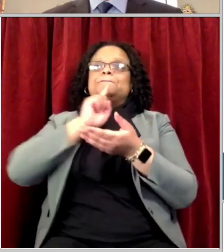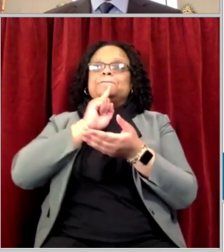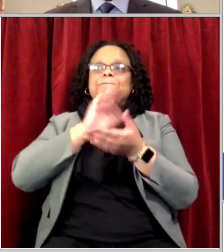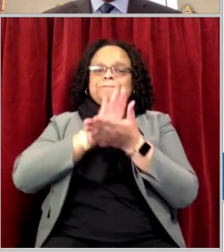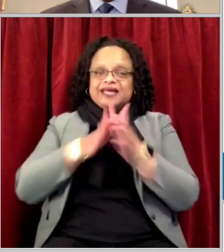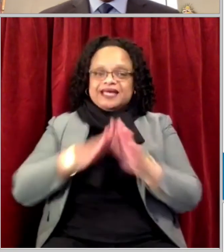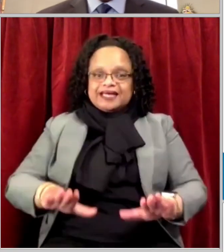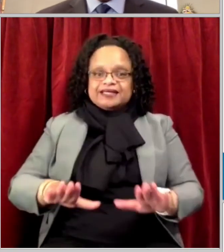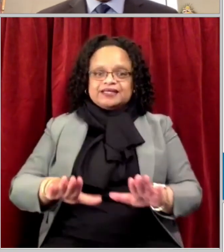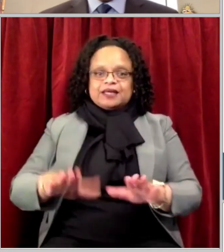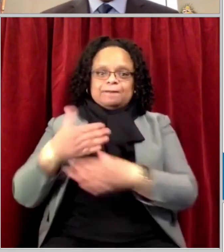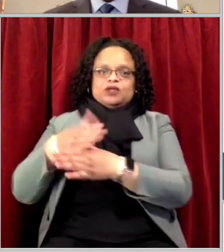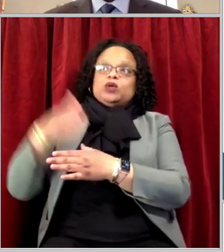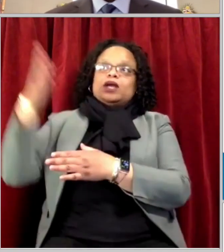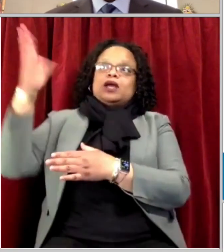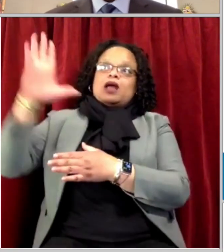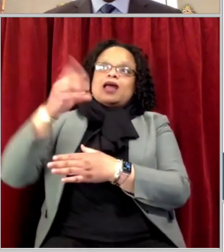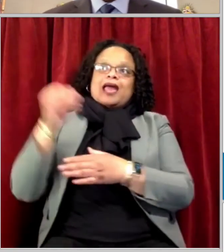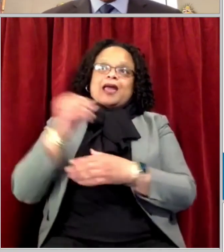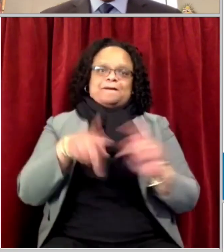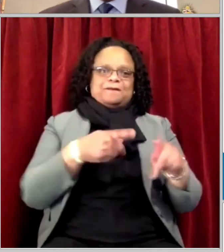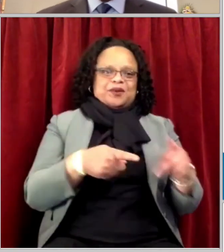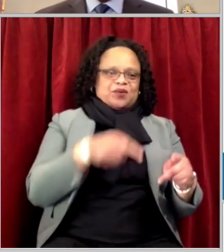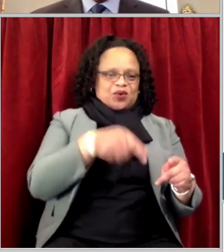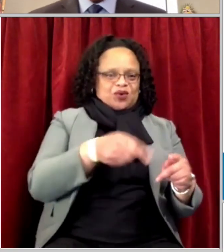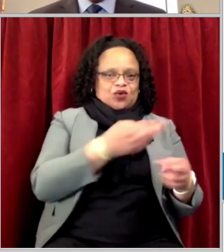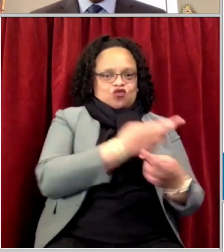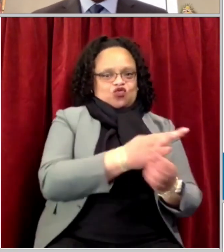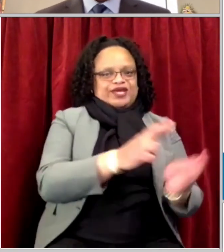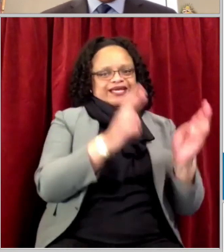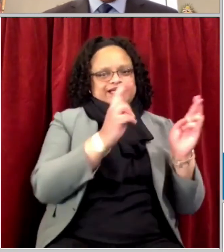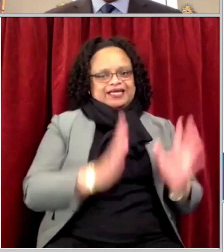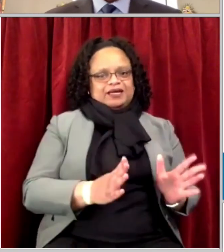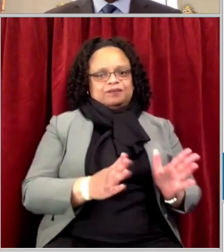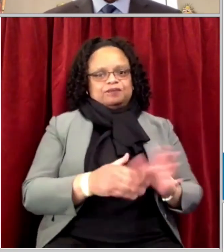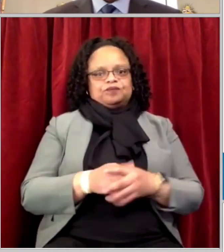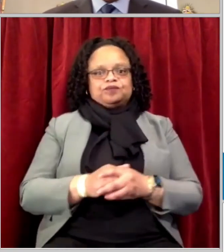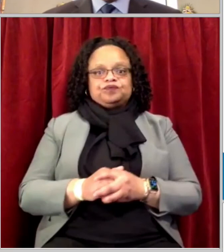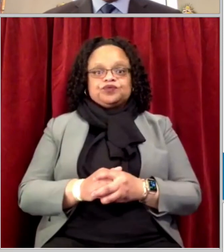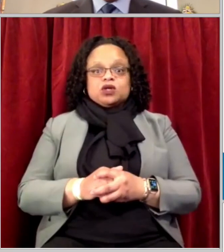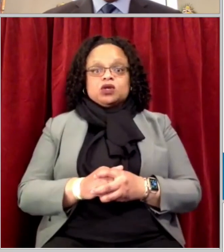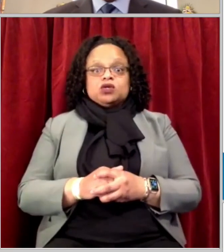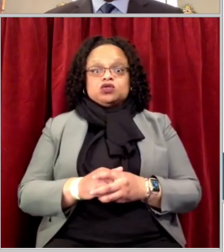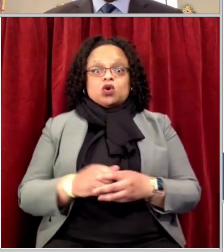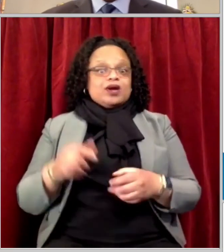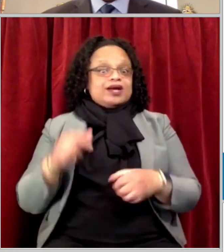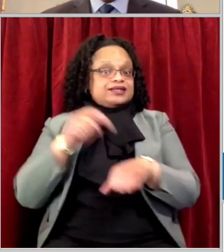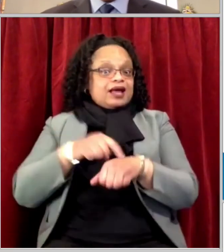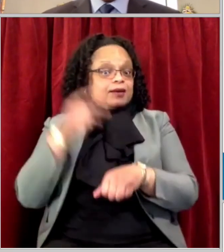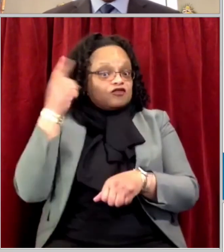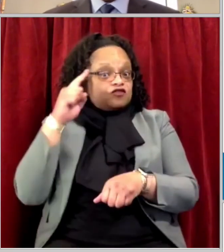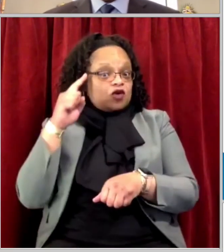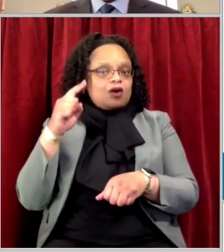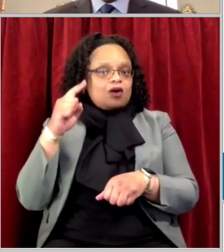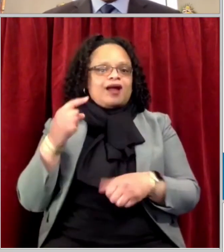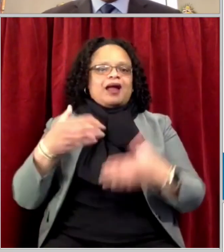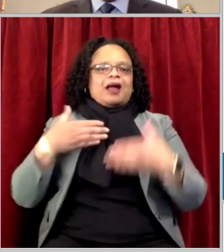and between the redeemed. It is a moment of joy communion and